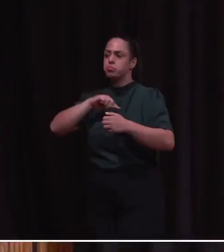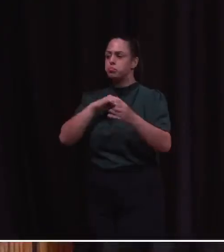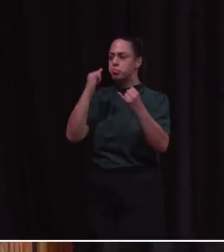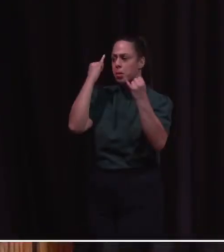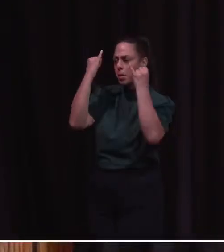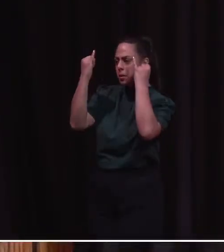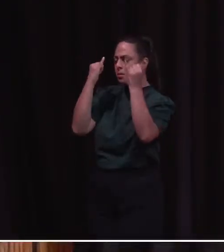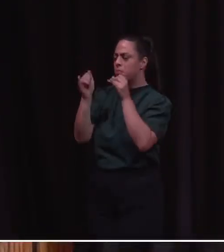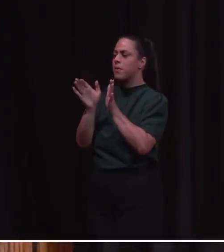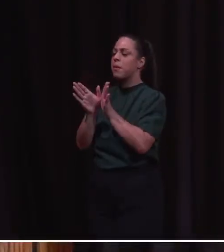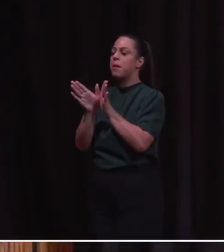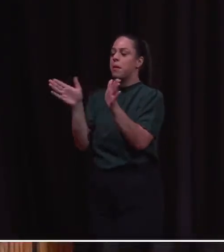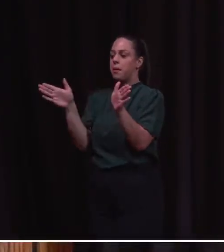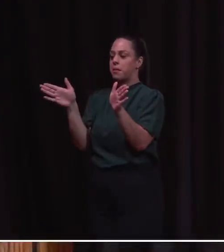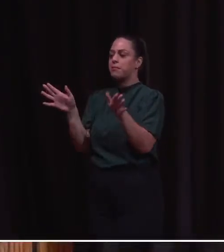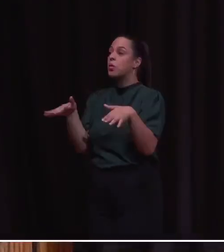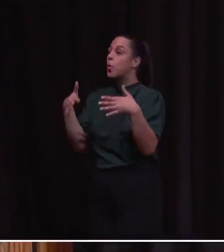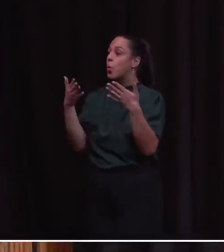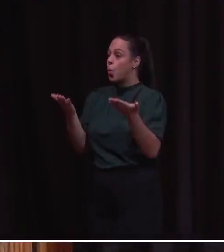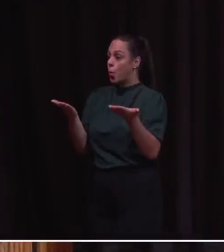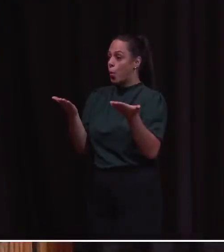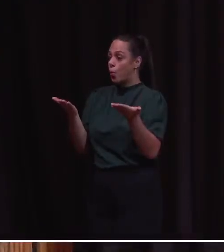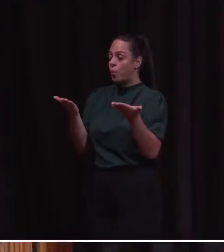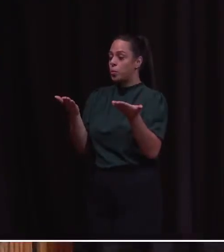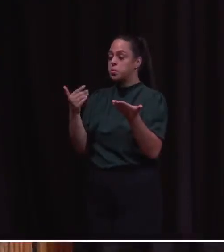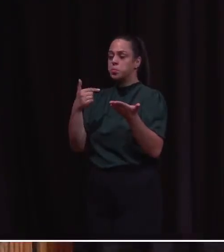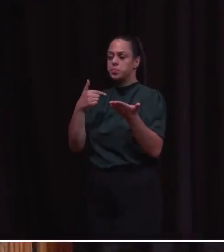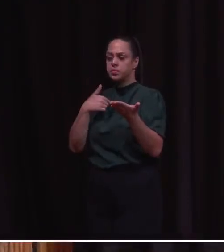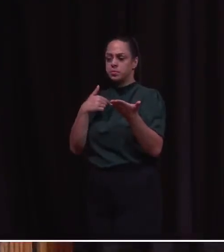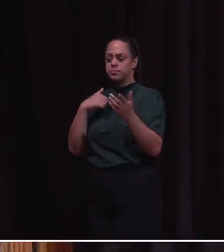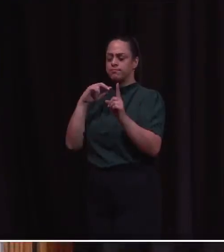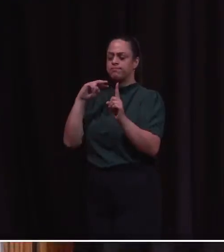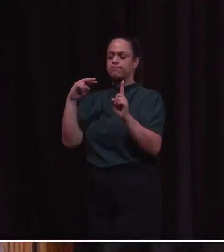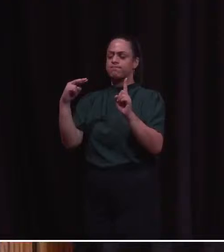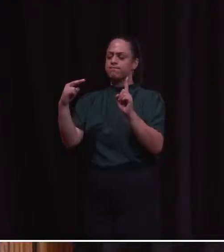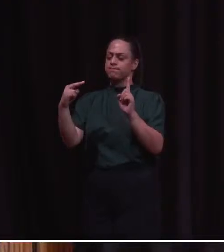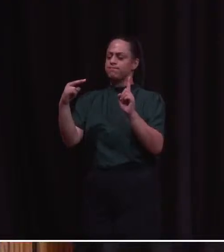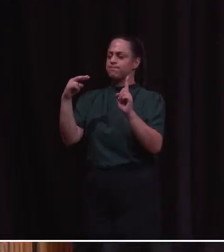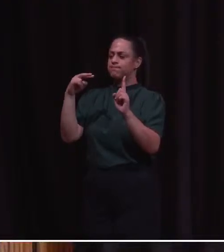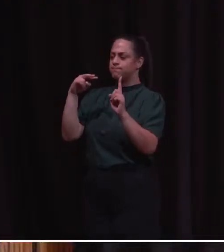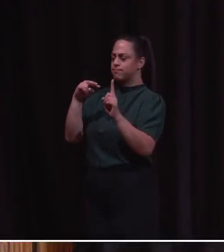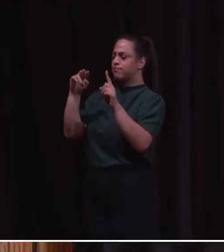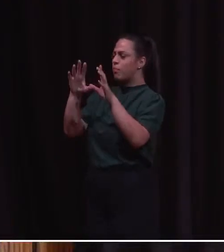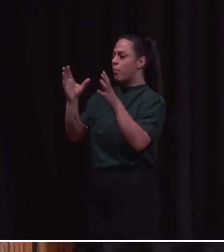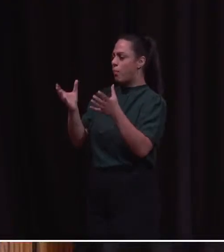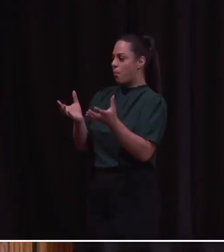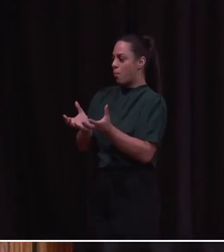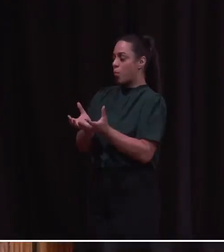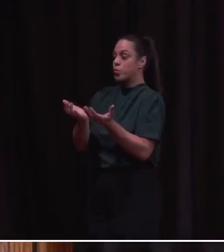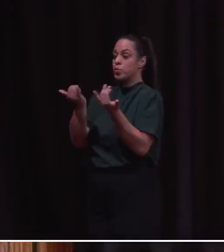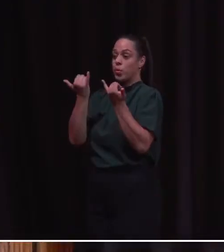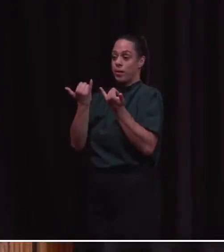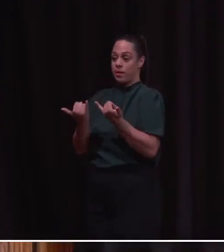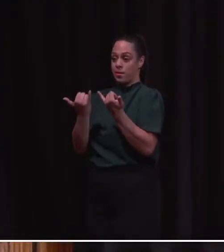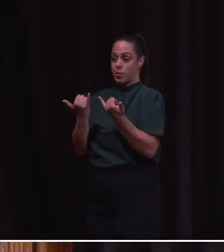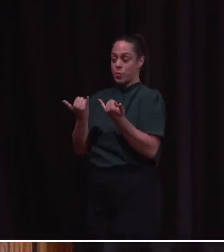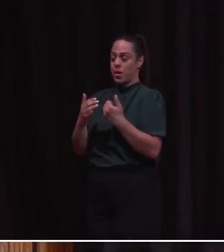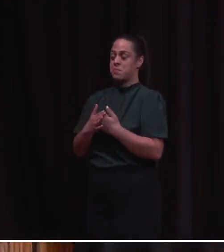see the world in which we find ourselves and the world from which I'm writing.